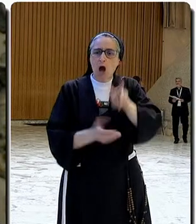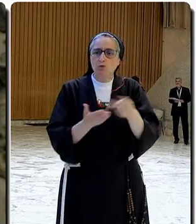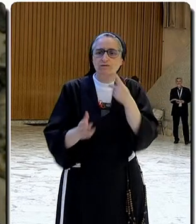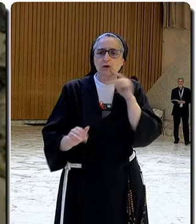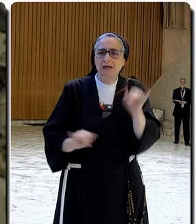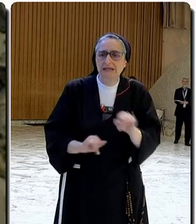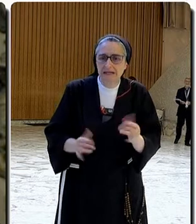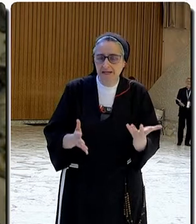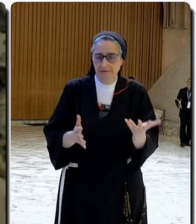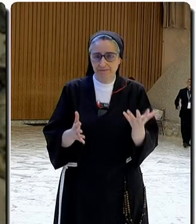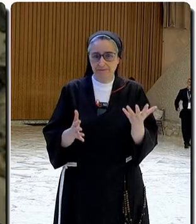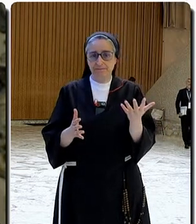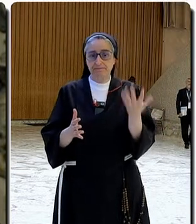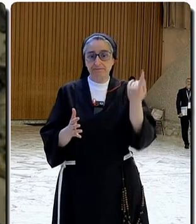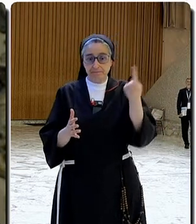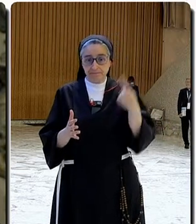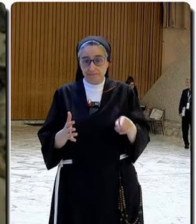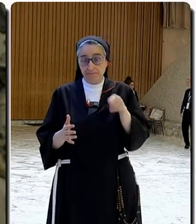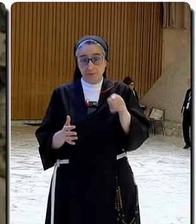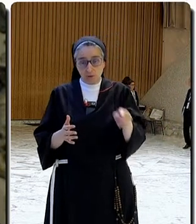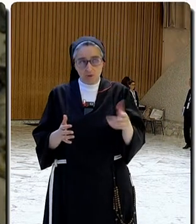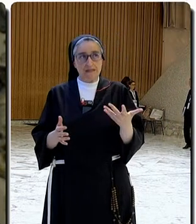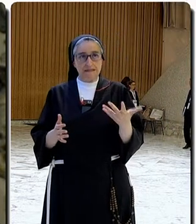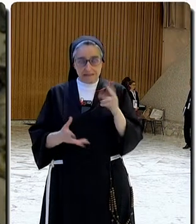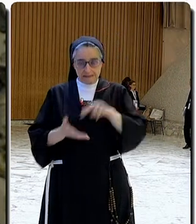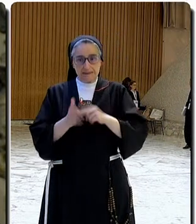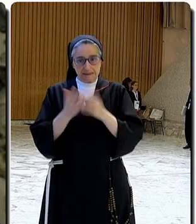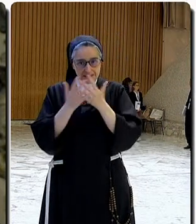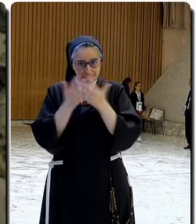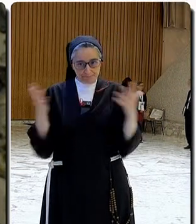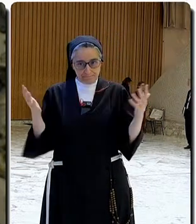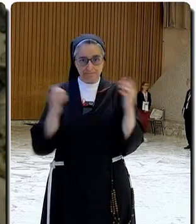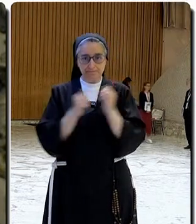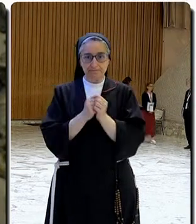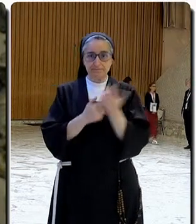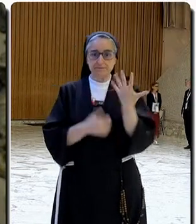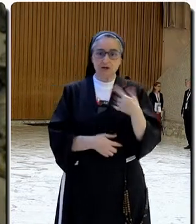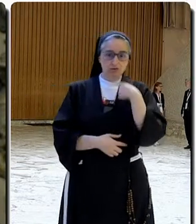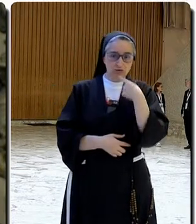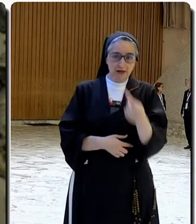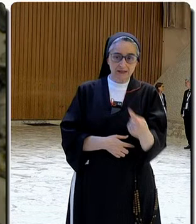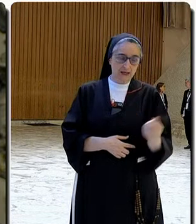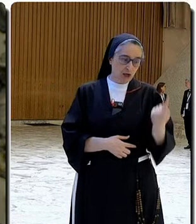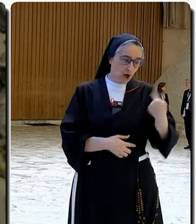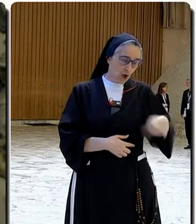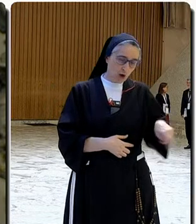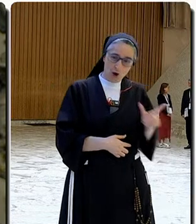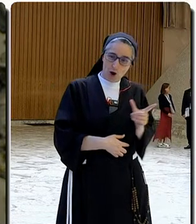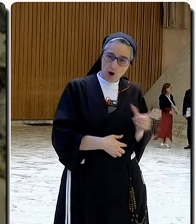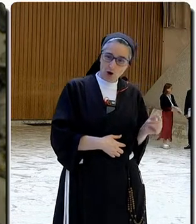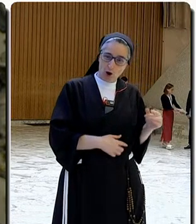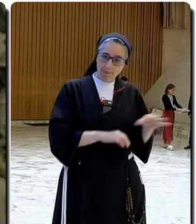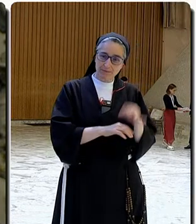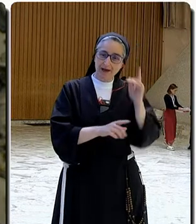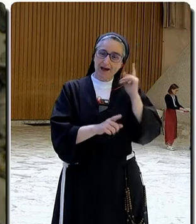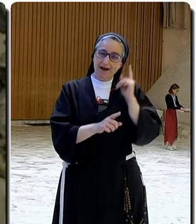go away as soon. As we previously said, we as married couples must stand by our